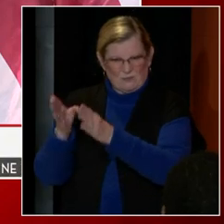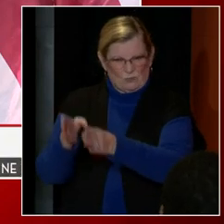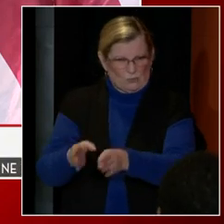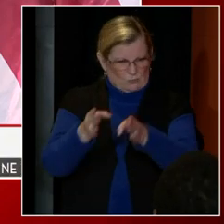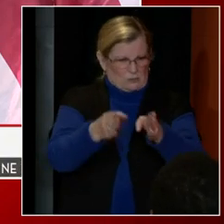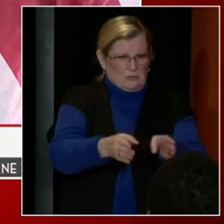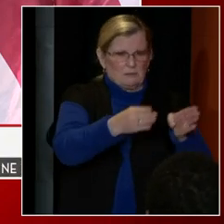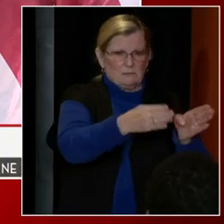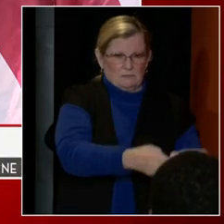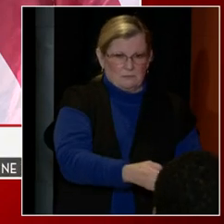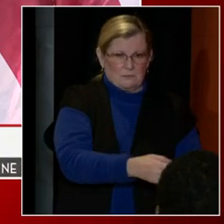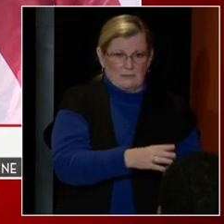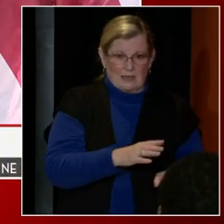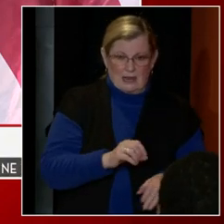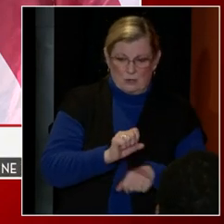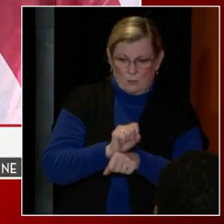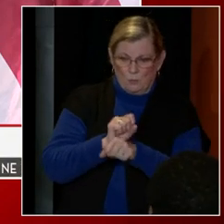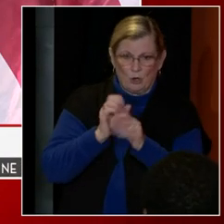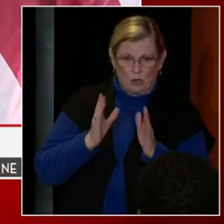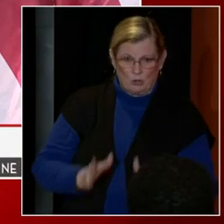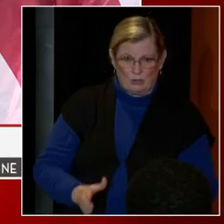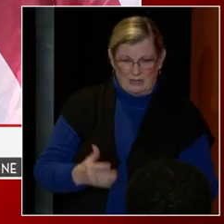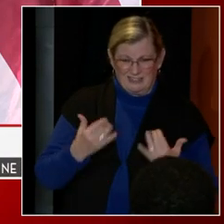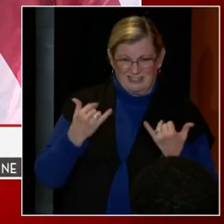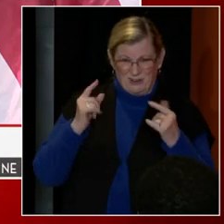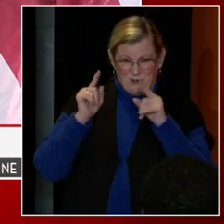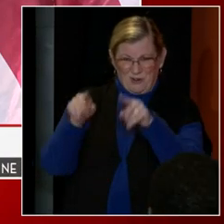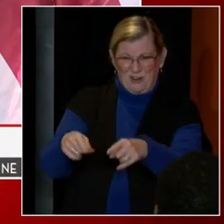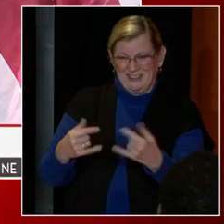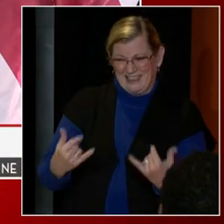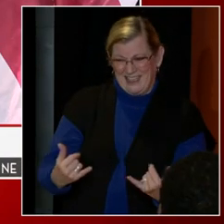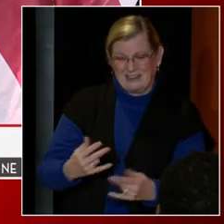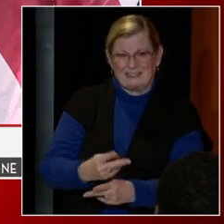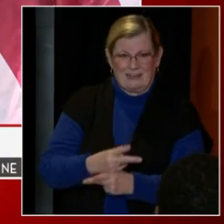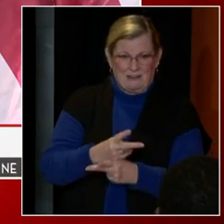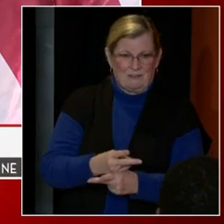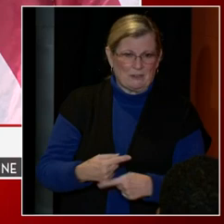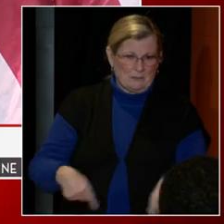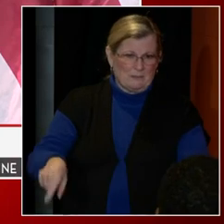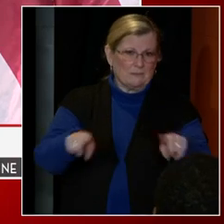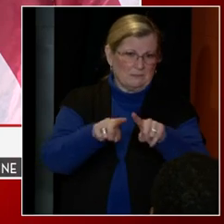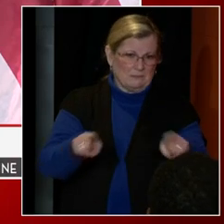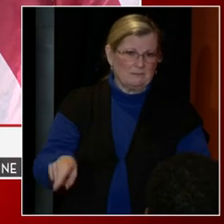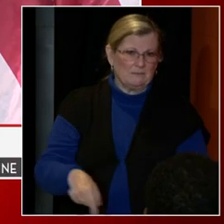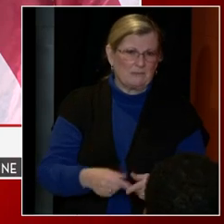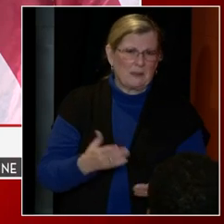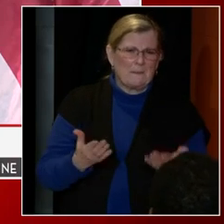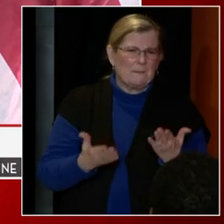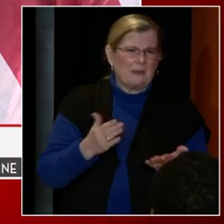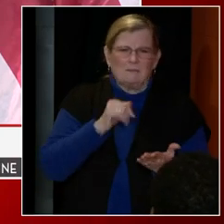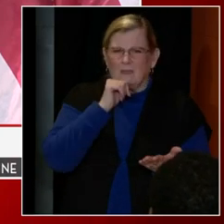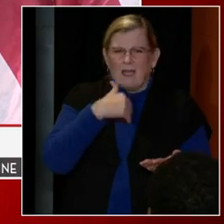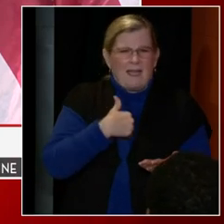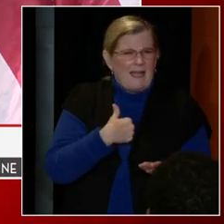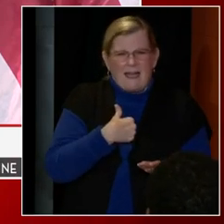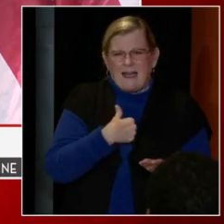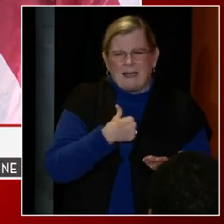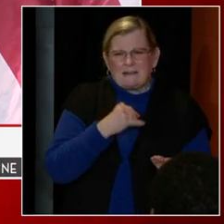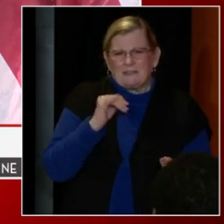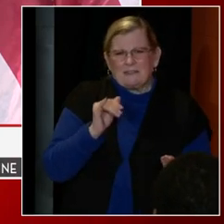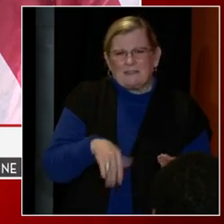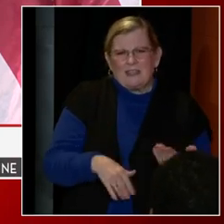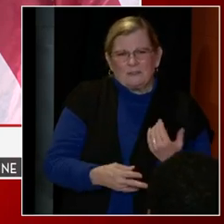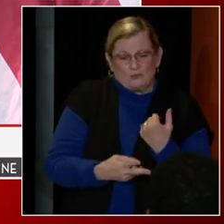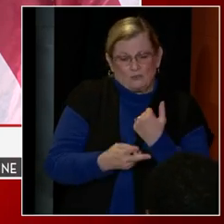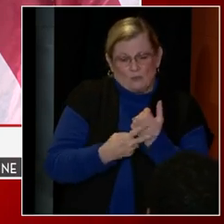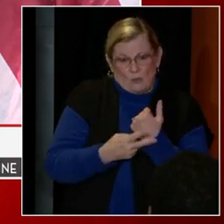sites, intermediate care facilities, which may not necessarily have some of those same storage capacities, and work with our partners who are going to be helping